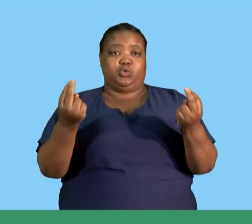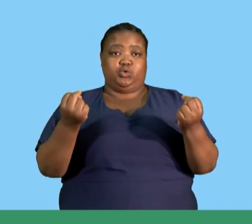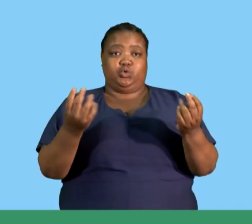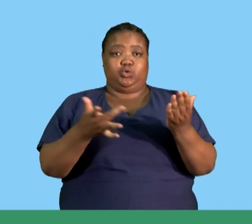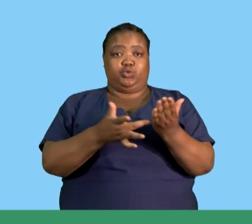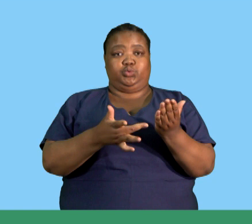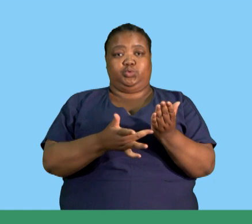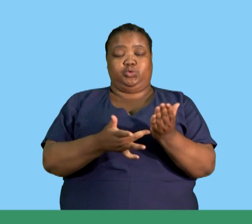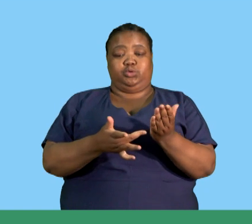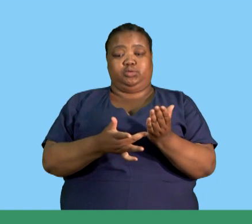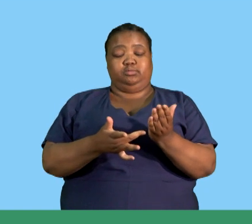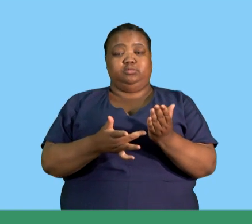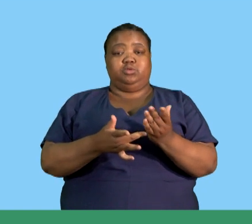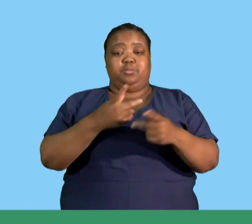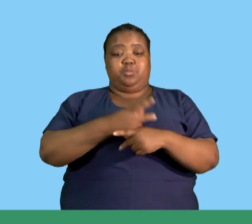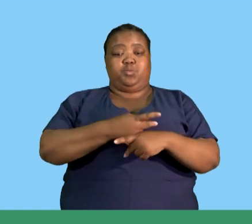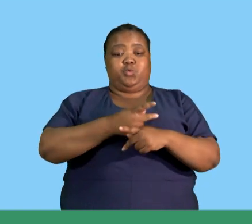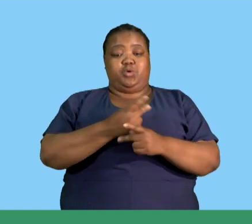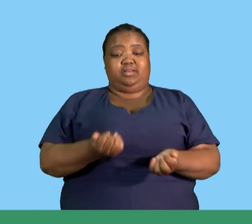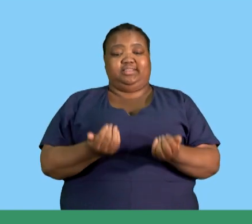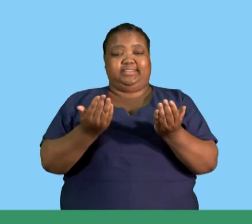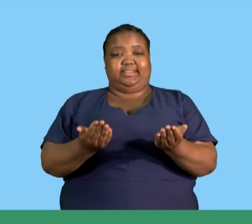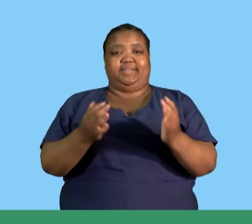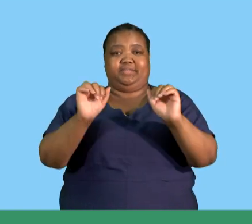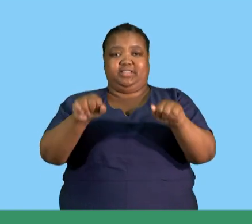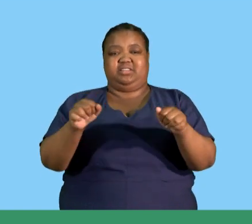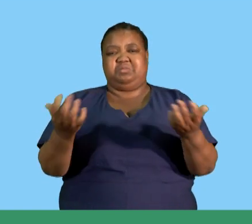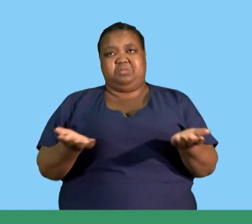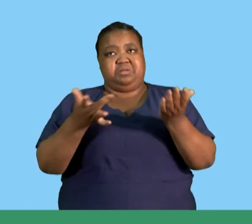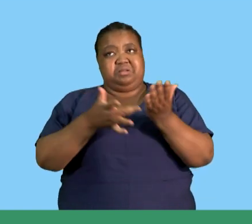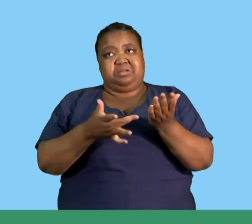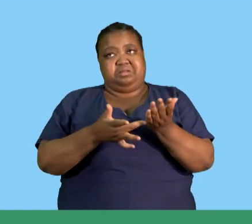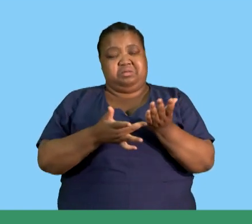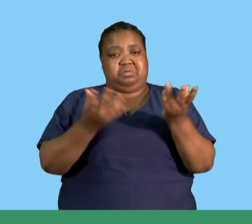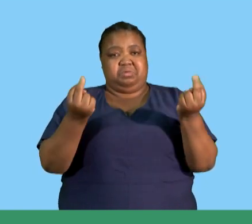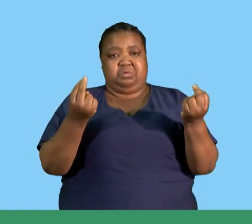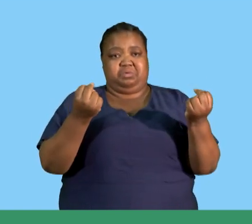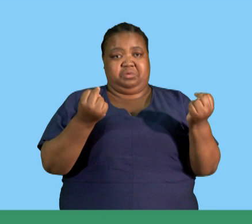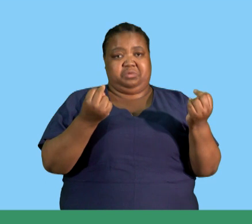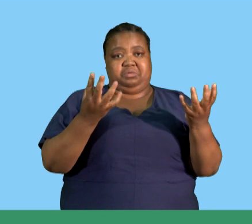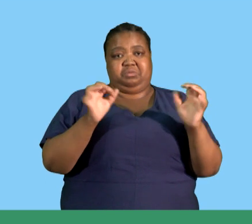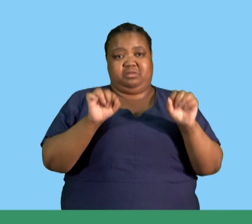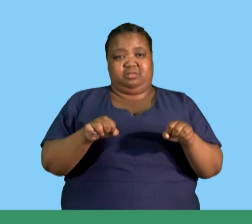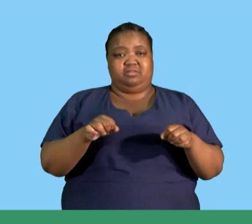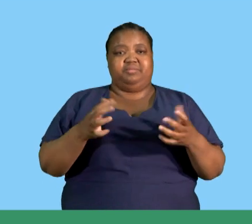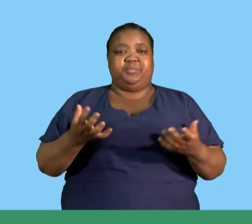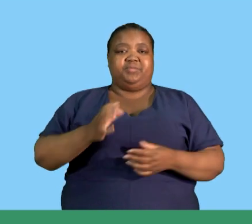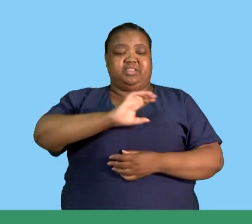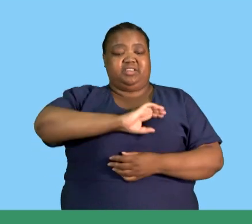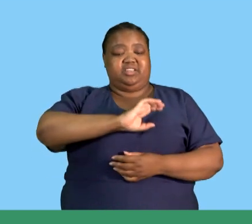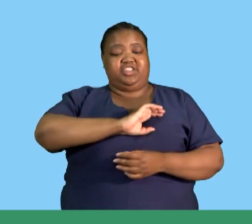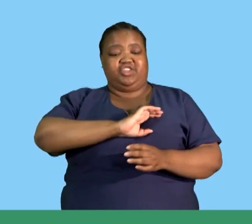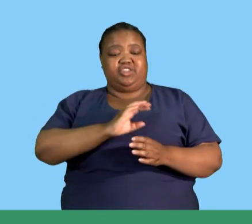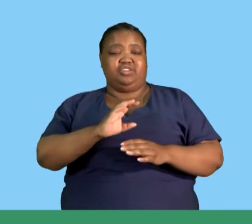new technology that will enhance quality service and products. Maybe something can come out with regards to technology. Right, changing